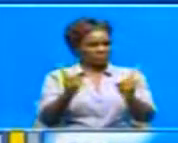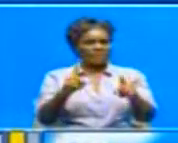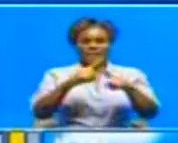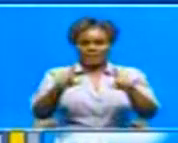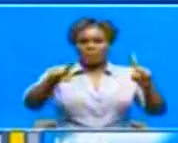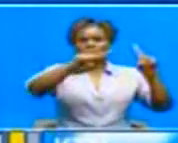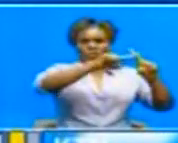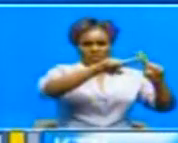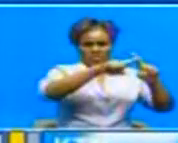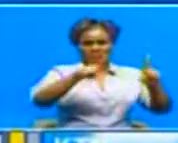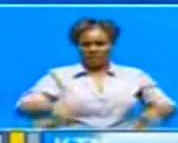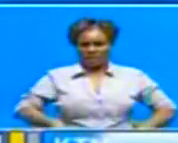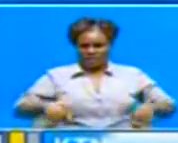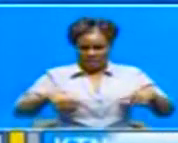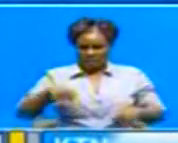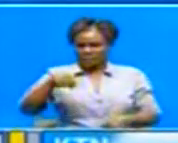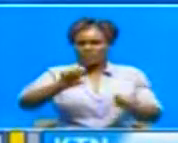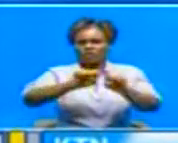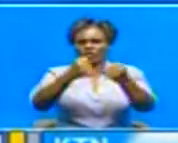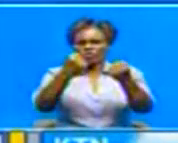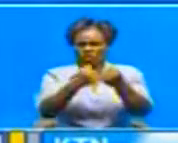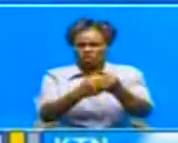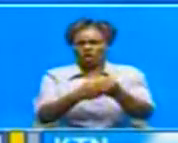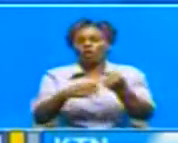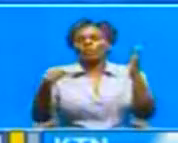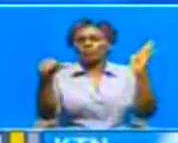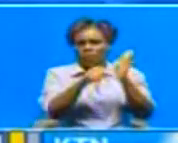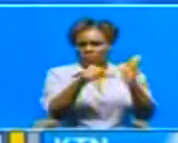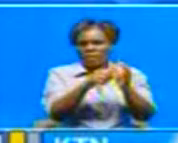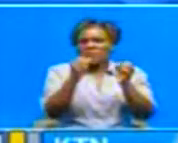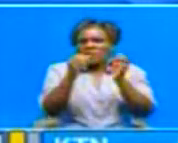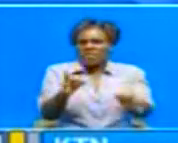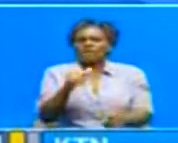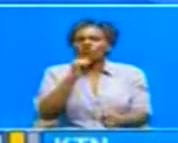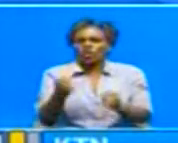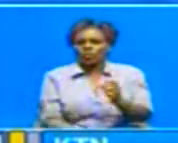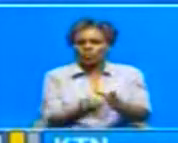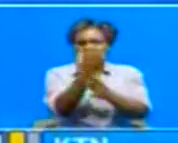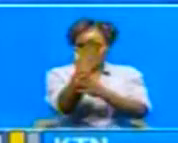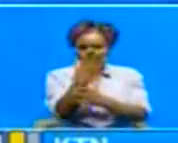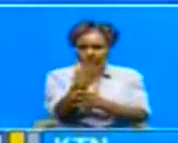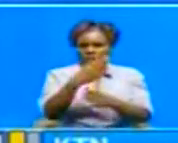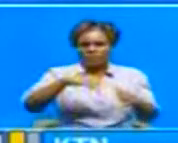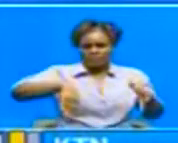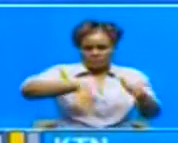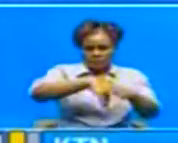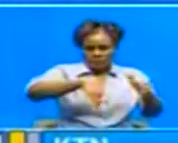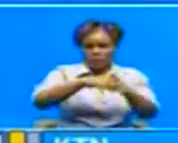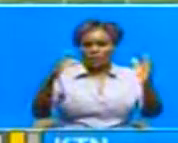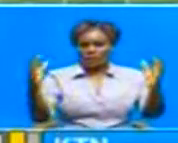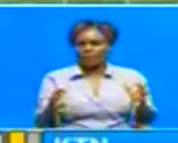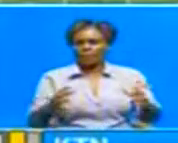live a positive life, as they would have been a social misfits were it not to the formation of Palos FC.